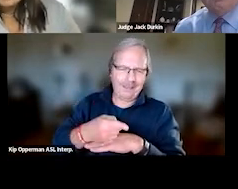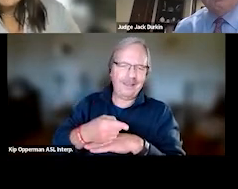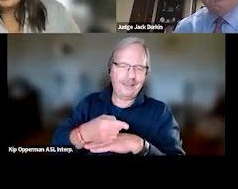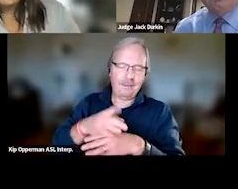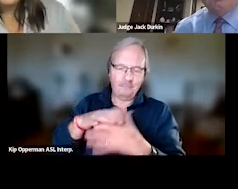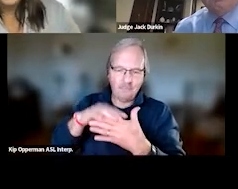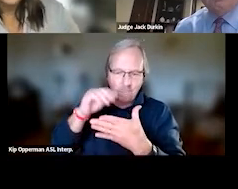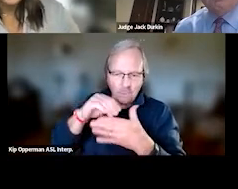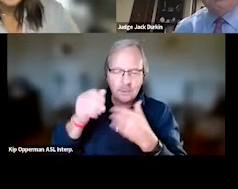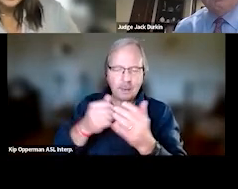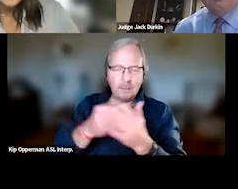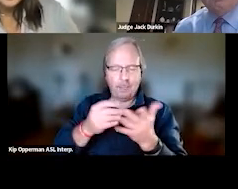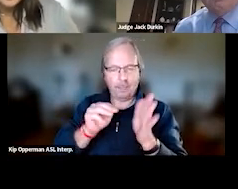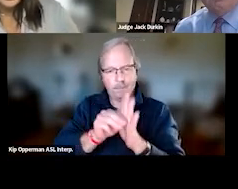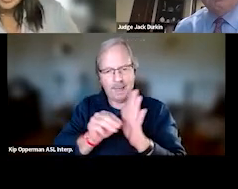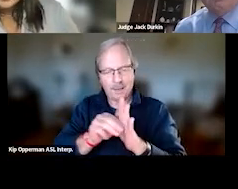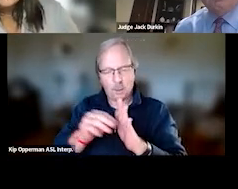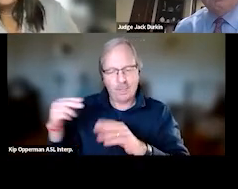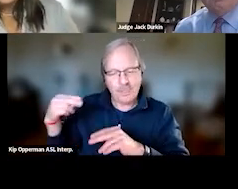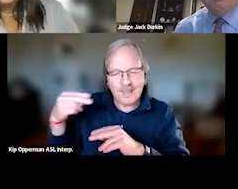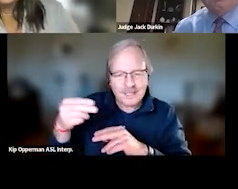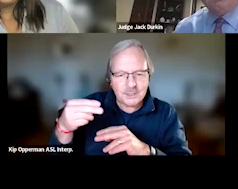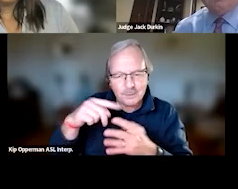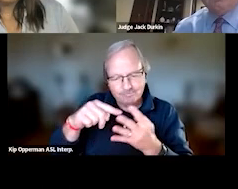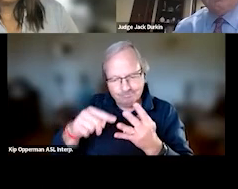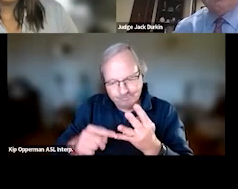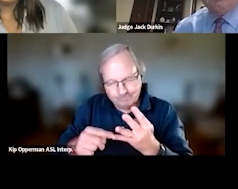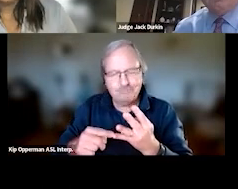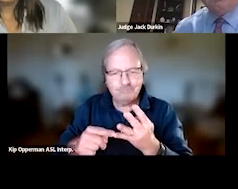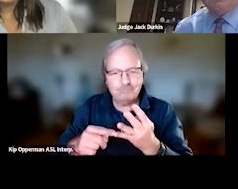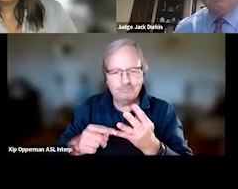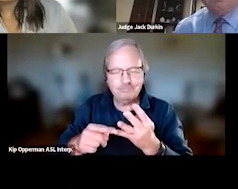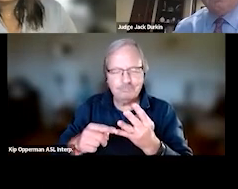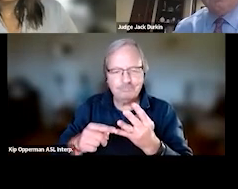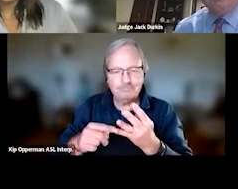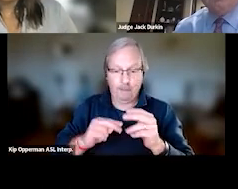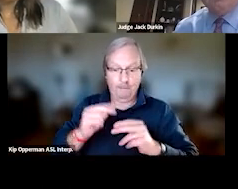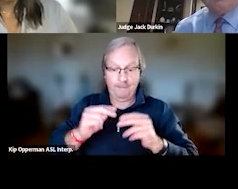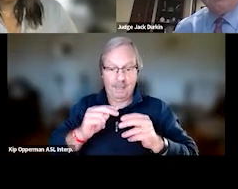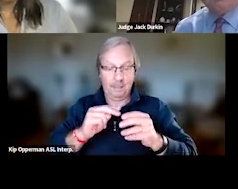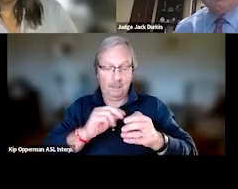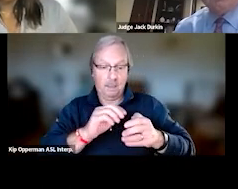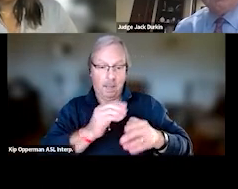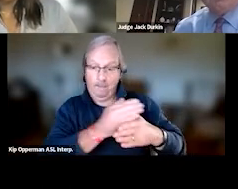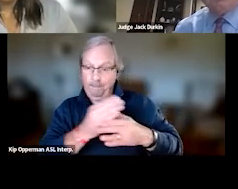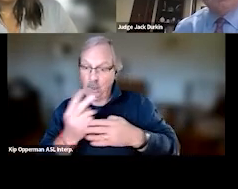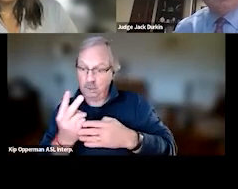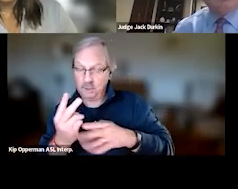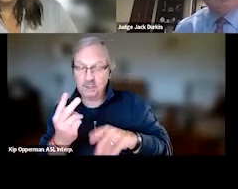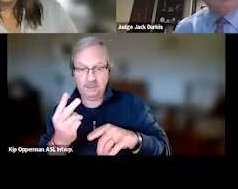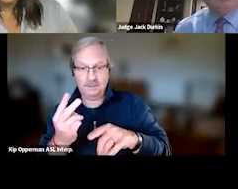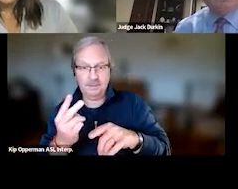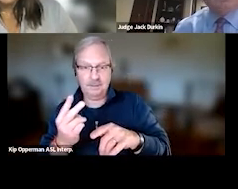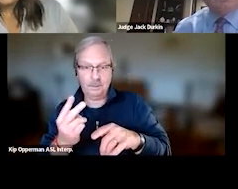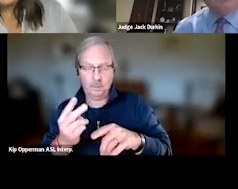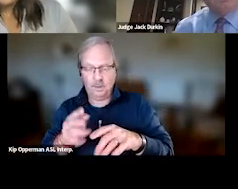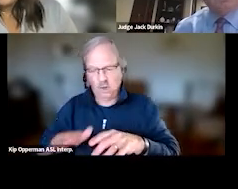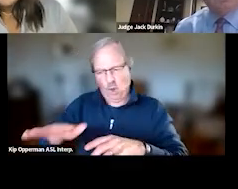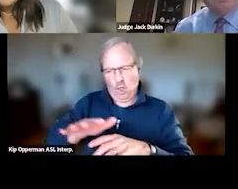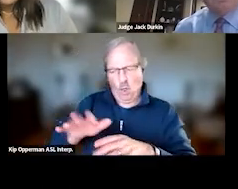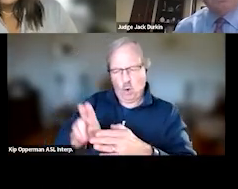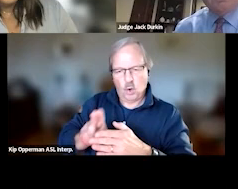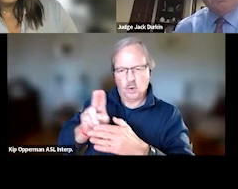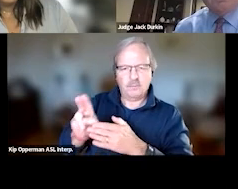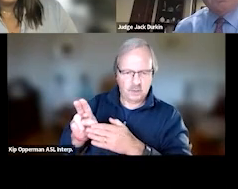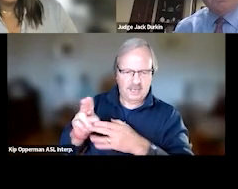learning about the model, the history, and things like that. Build a partnership with, as I said previously, your local university healthcare